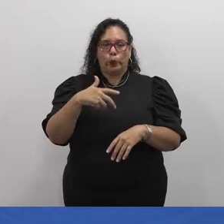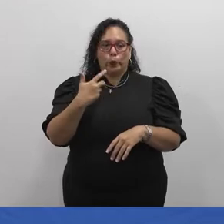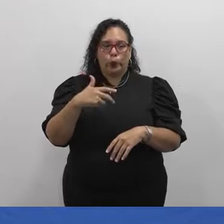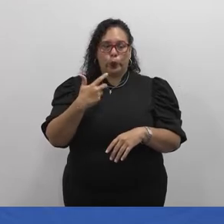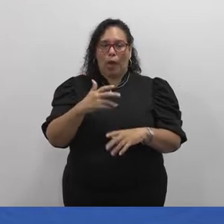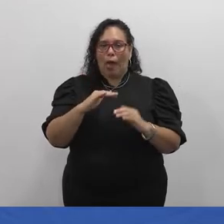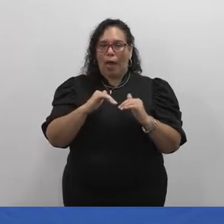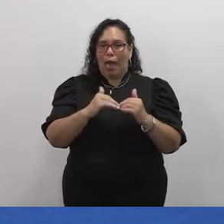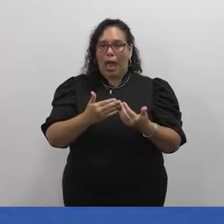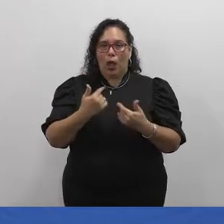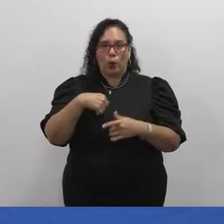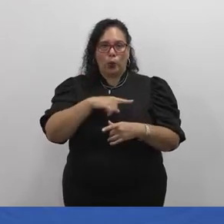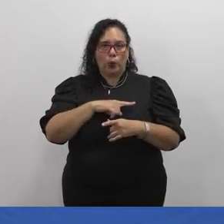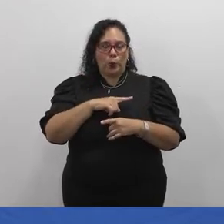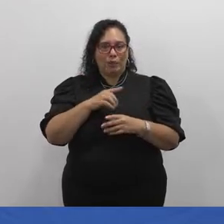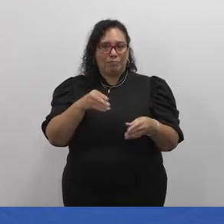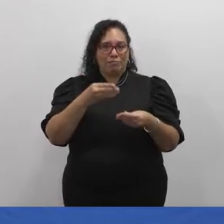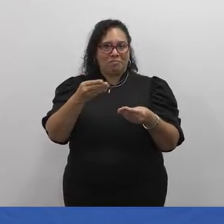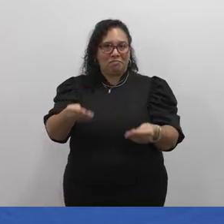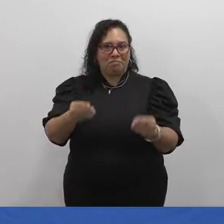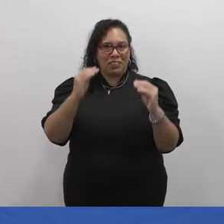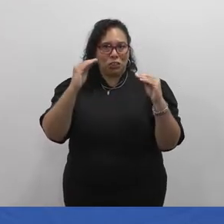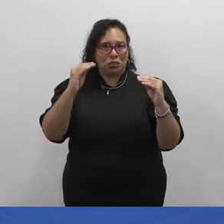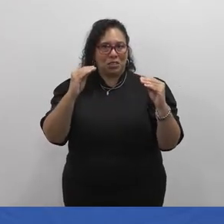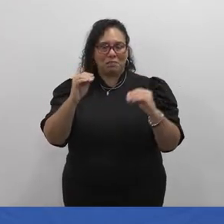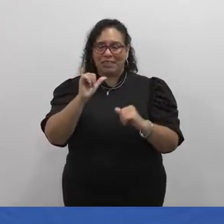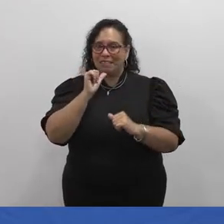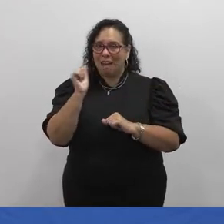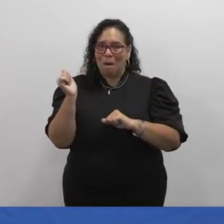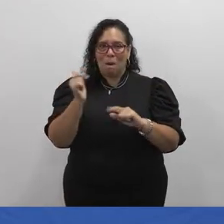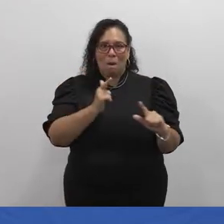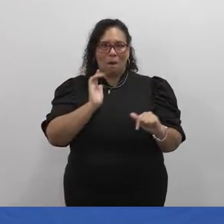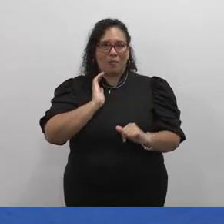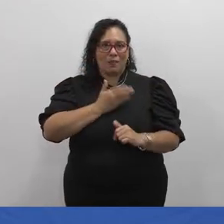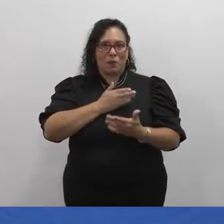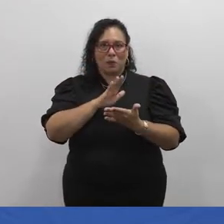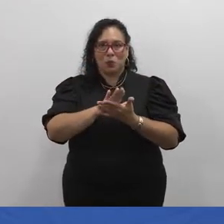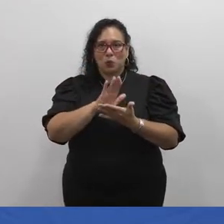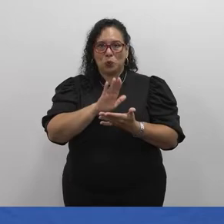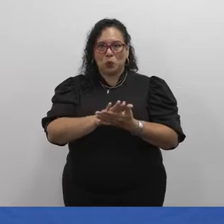at the ways that we deliver instruction, but not all of our campuses